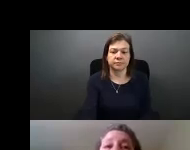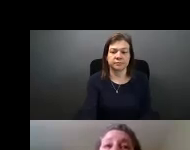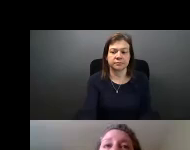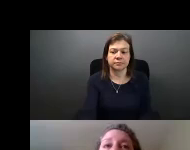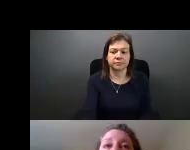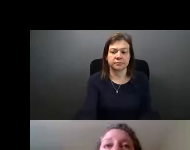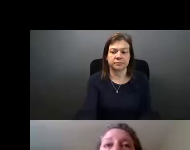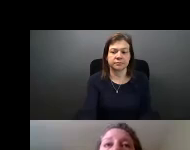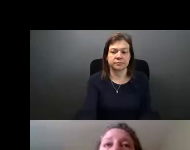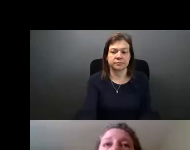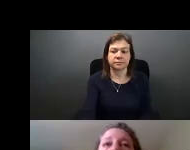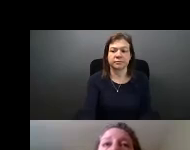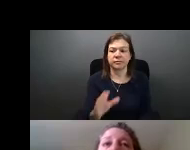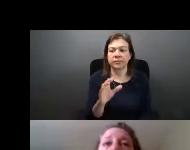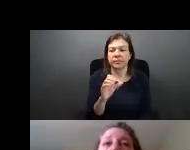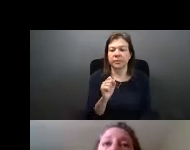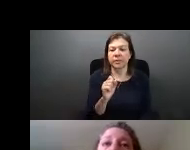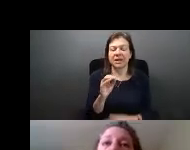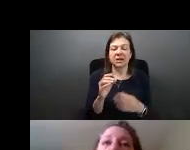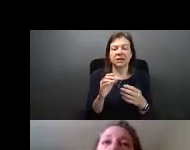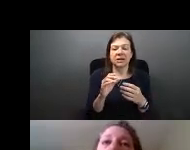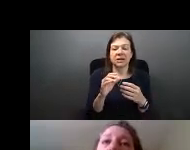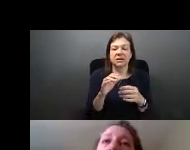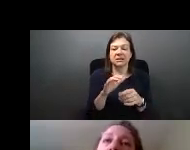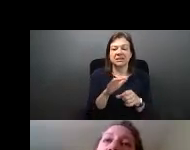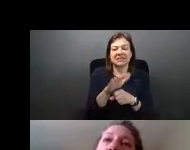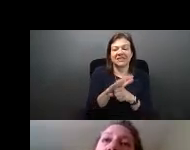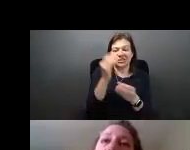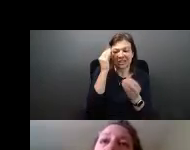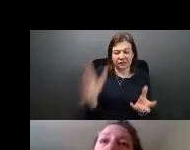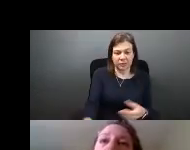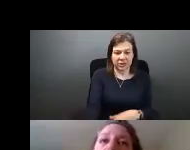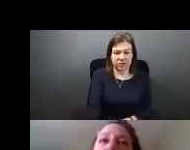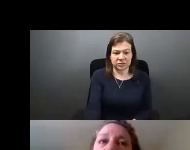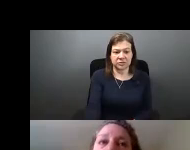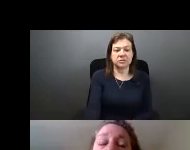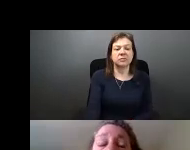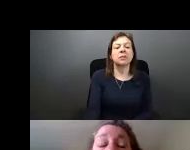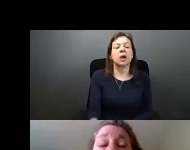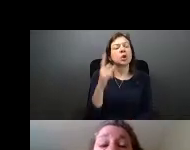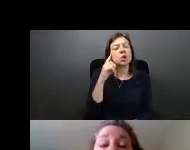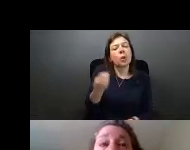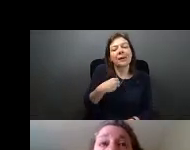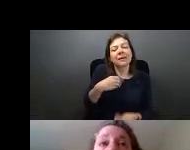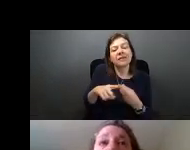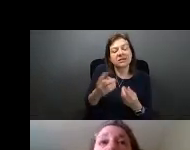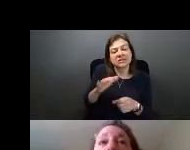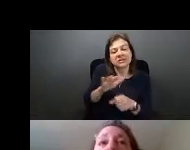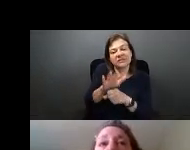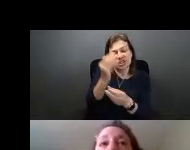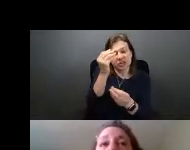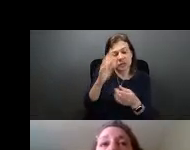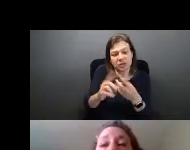Sufficient information. In your proposal, you will want to provide us with sufficient information